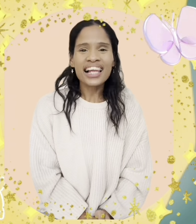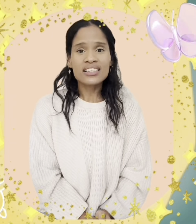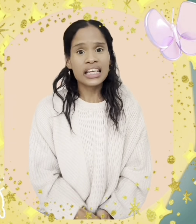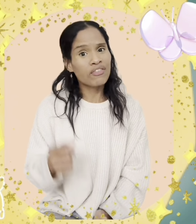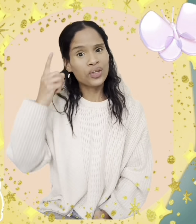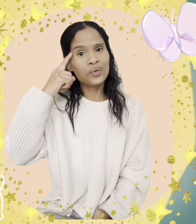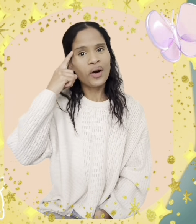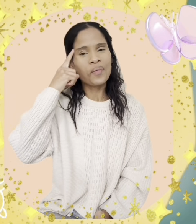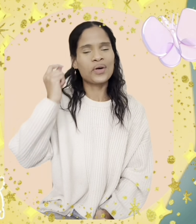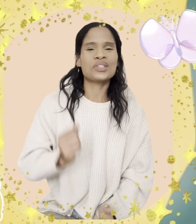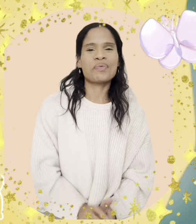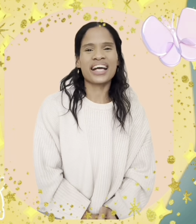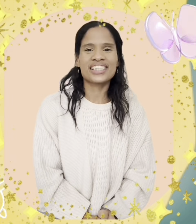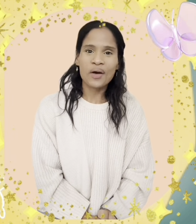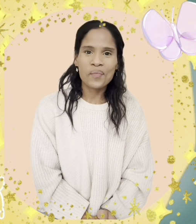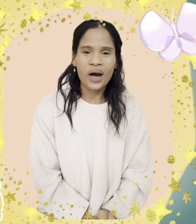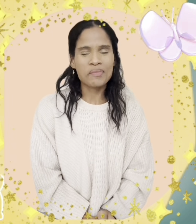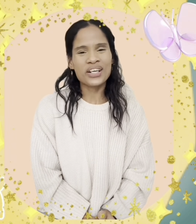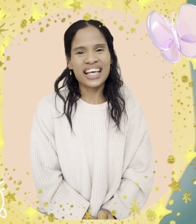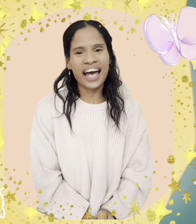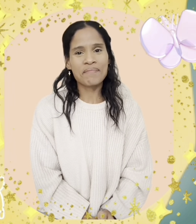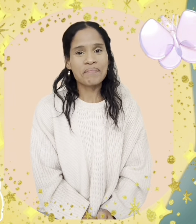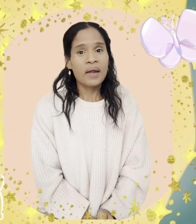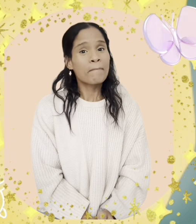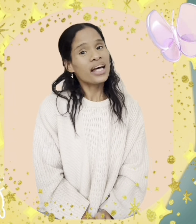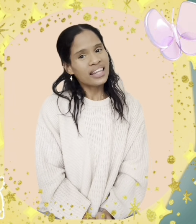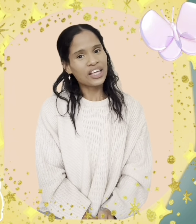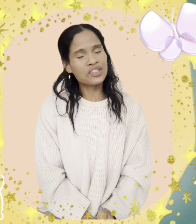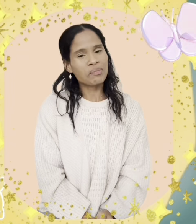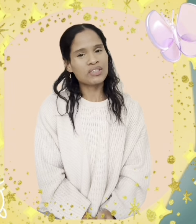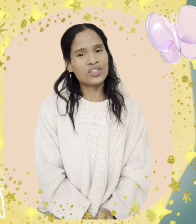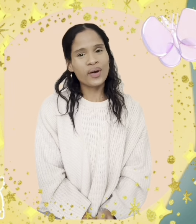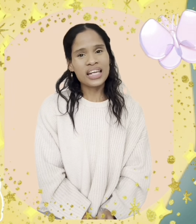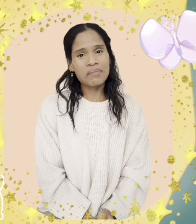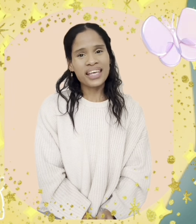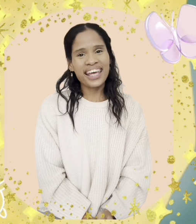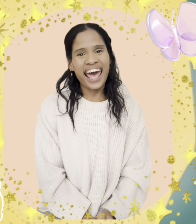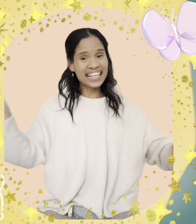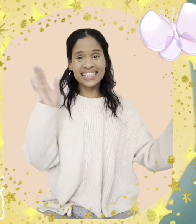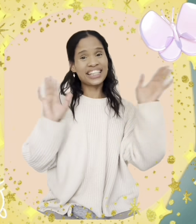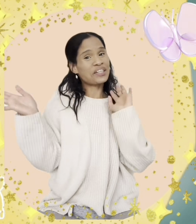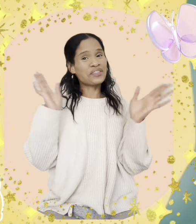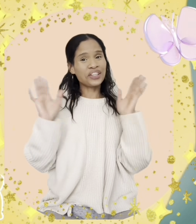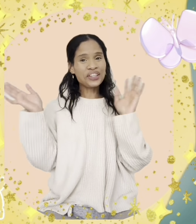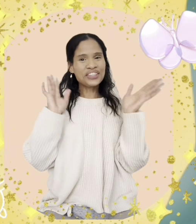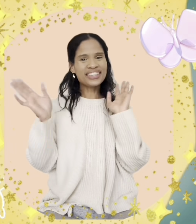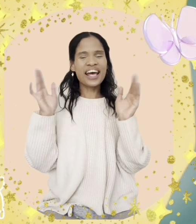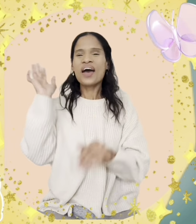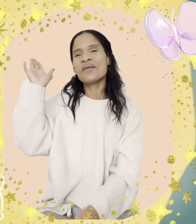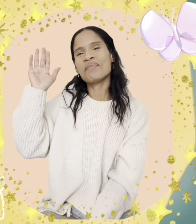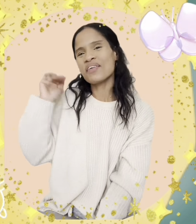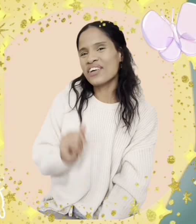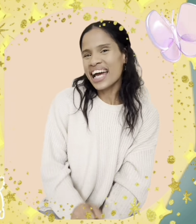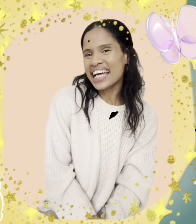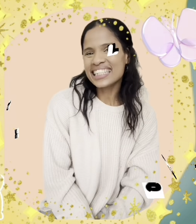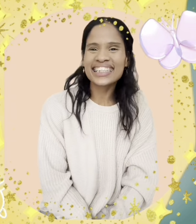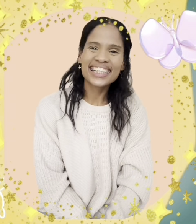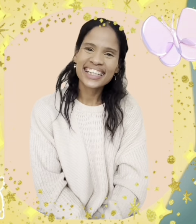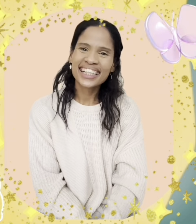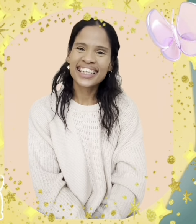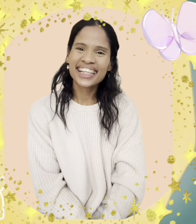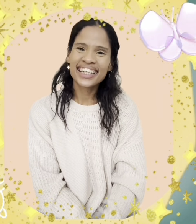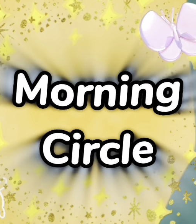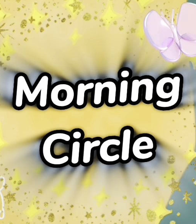review the colors if you want to practice one more time. But thank you so much for joining me and see you soon. Bye